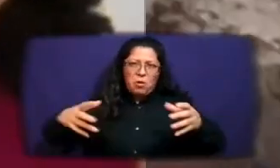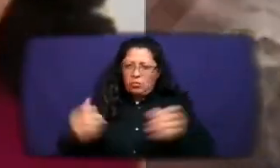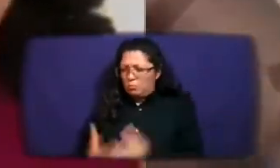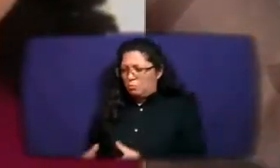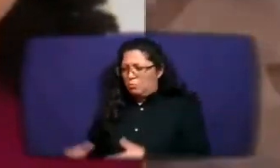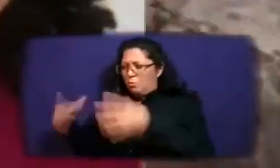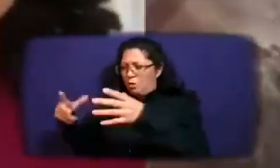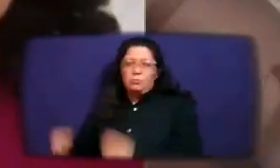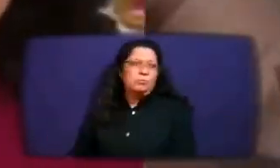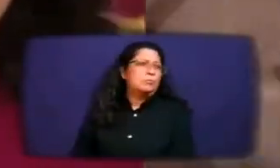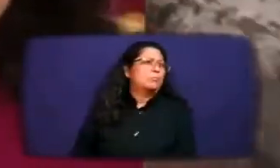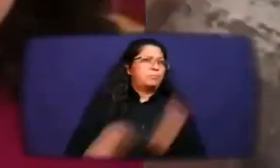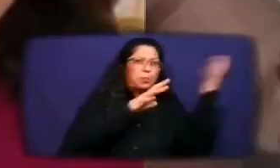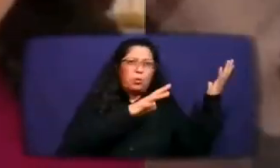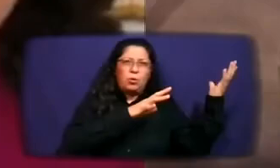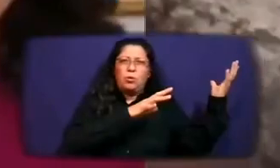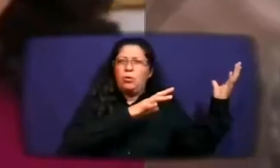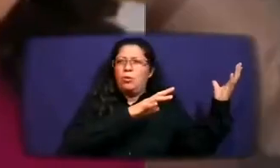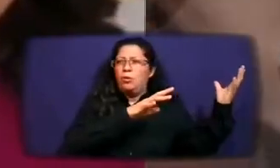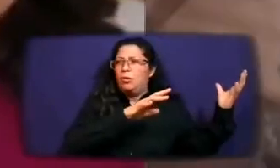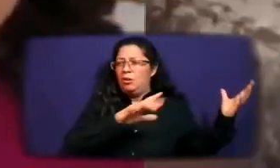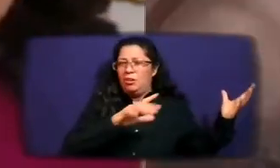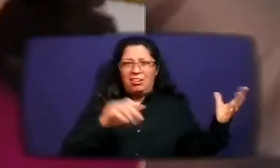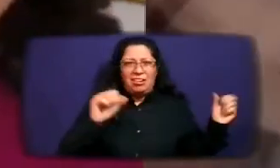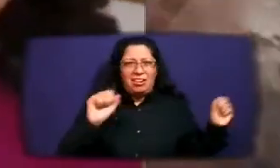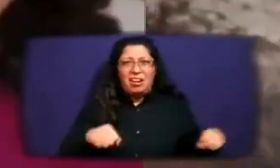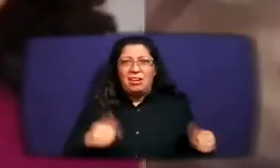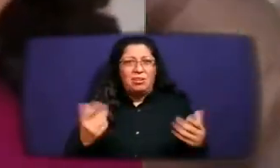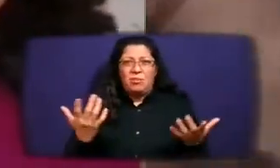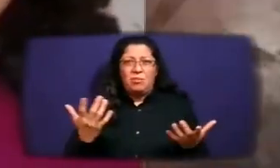broken glass so that we can grow